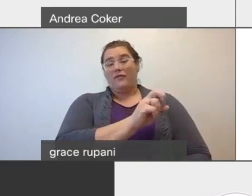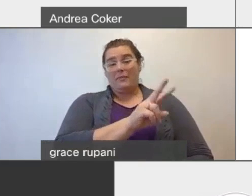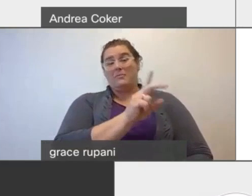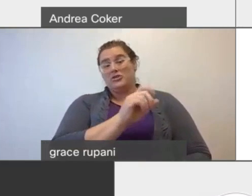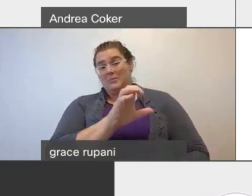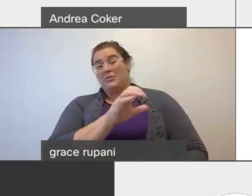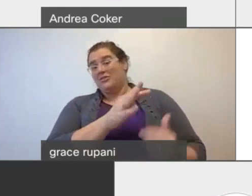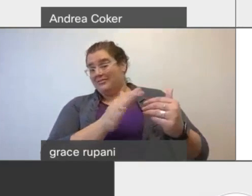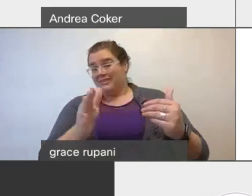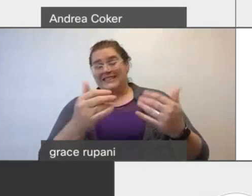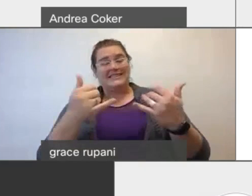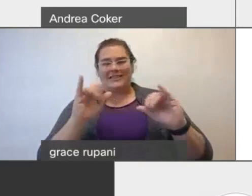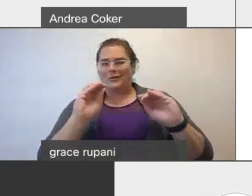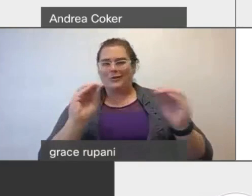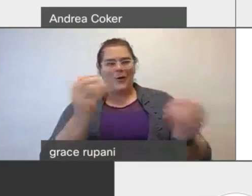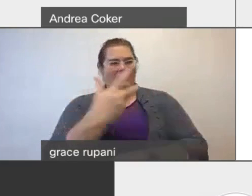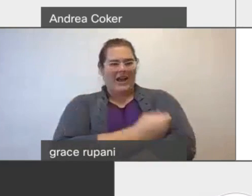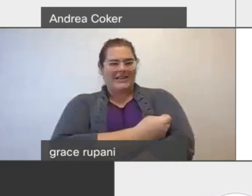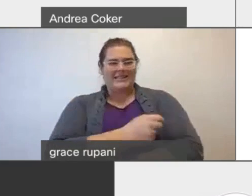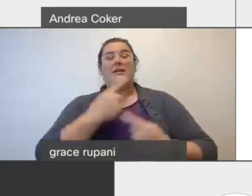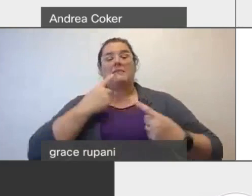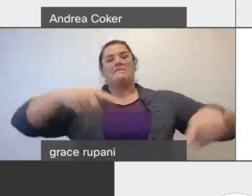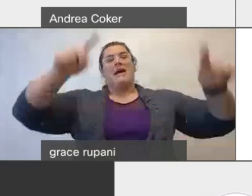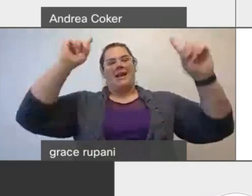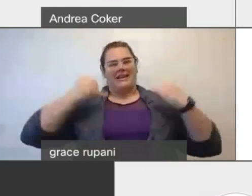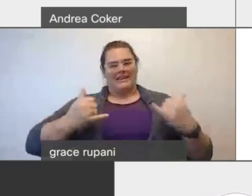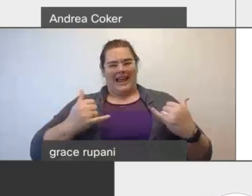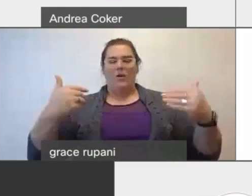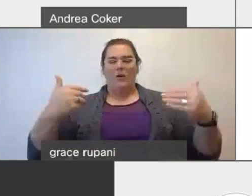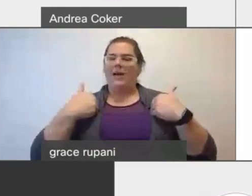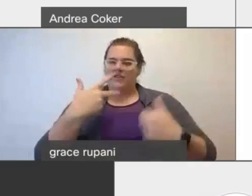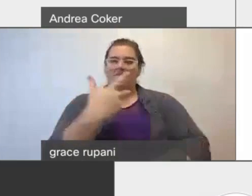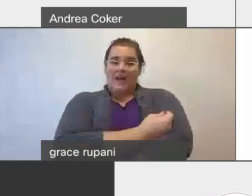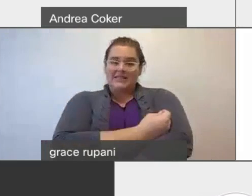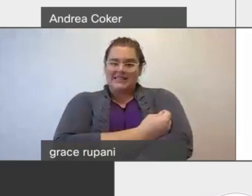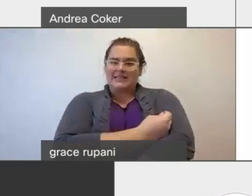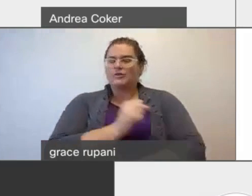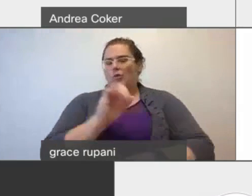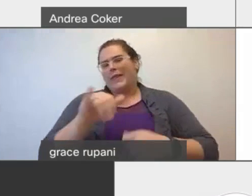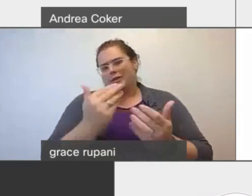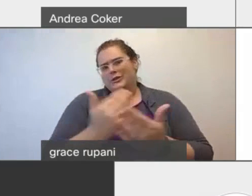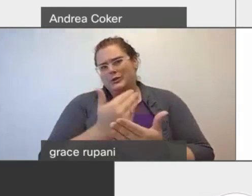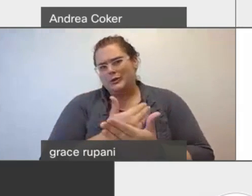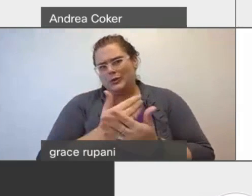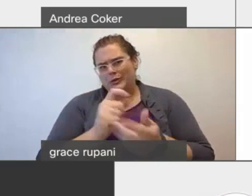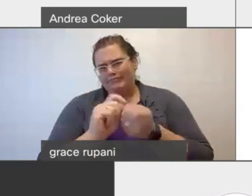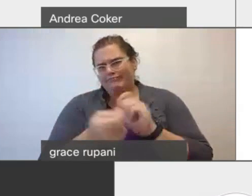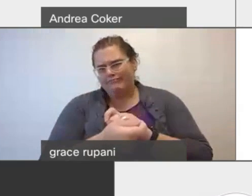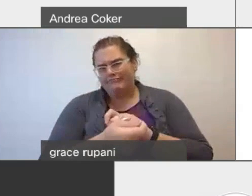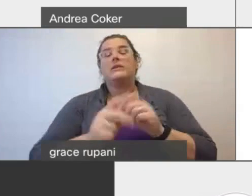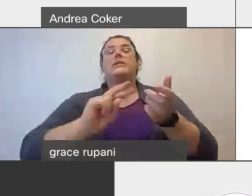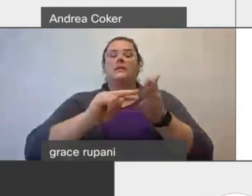means is, using appropriate PPE, ensuring that you maintain your